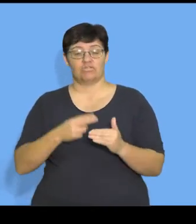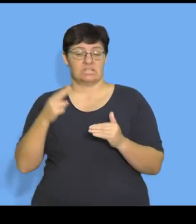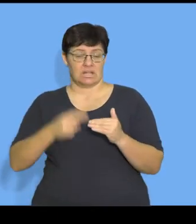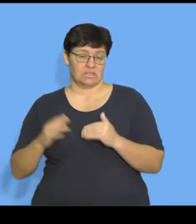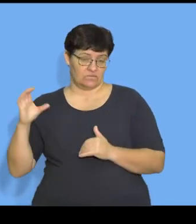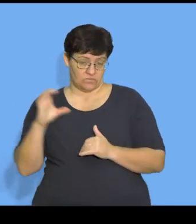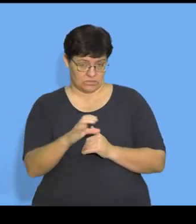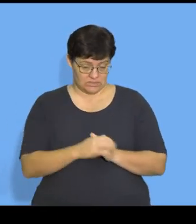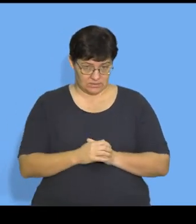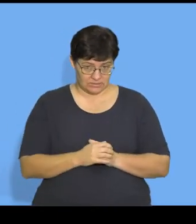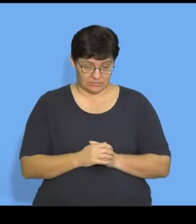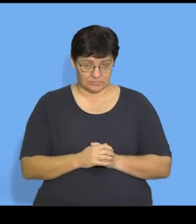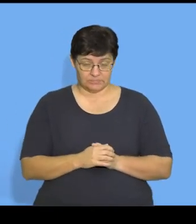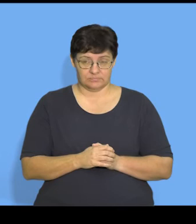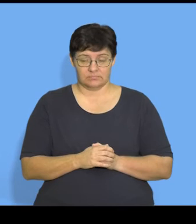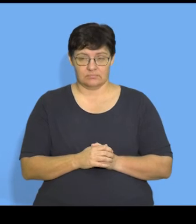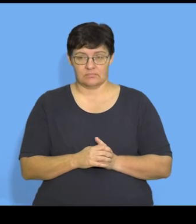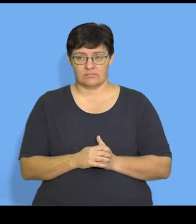resultant.